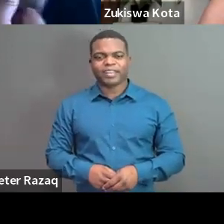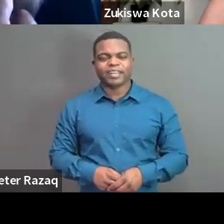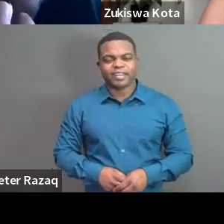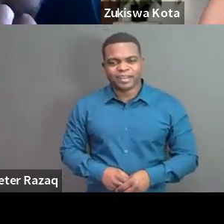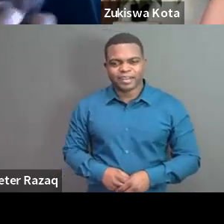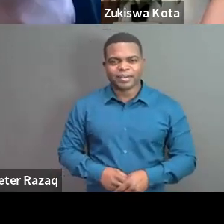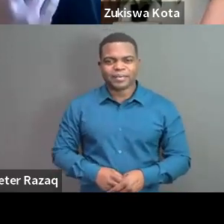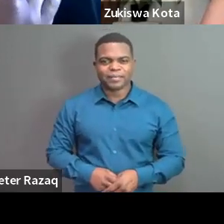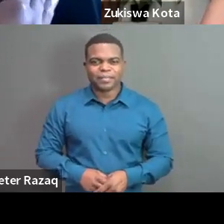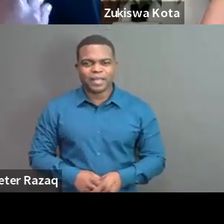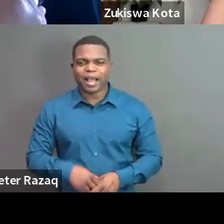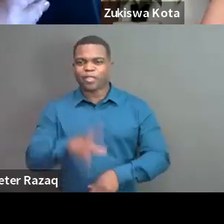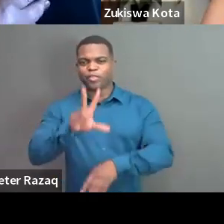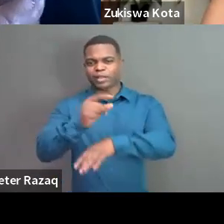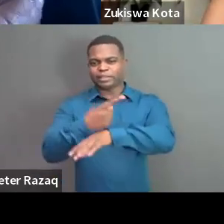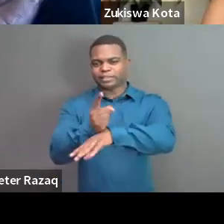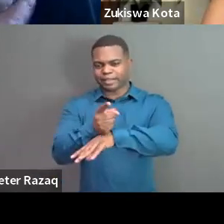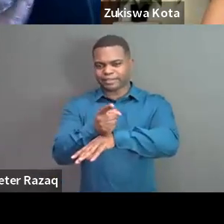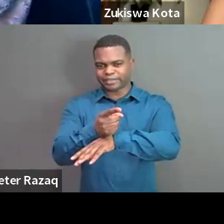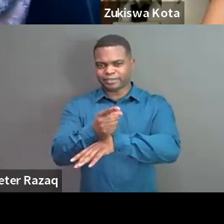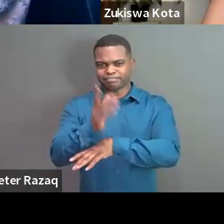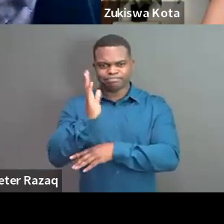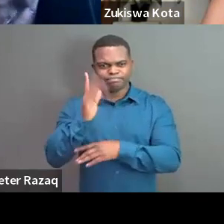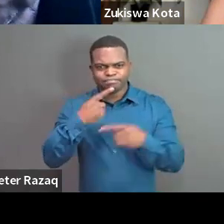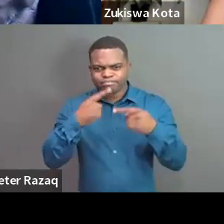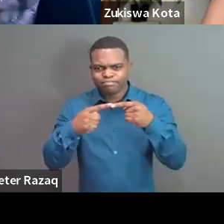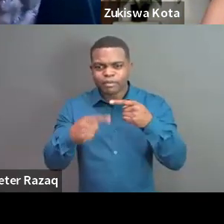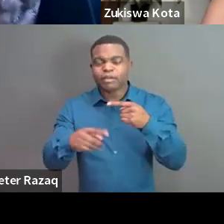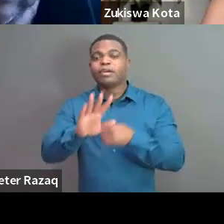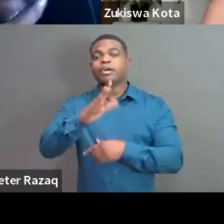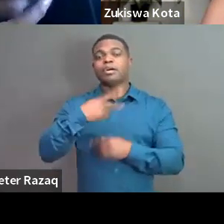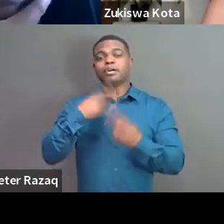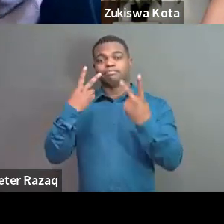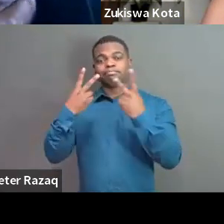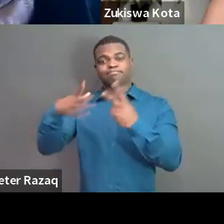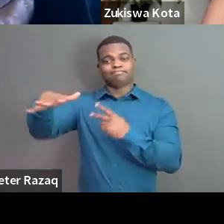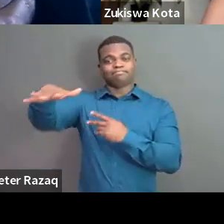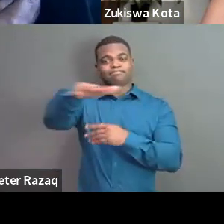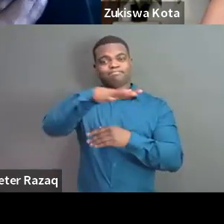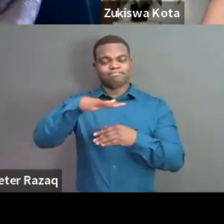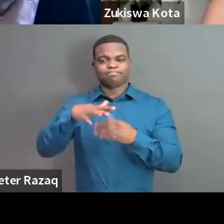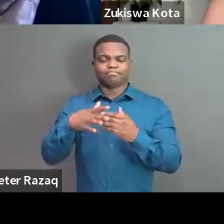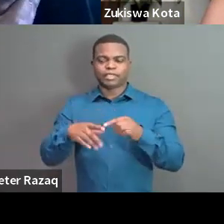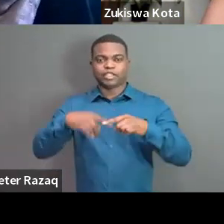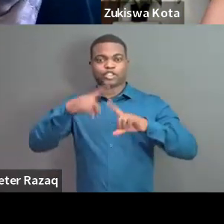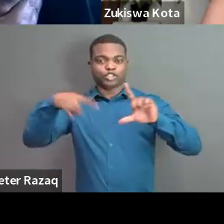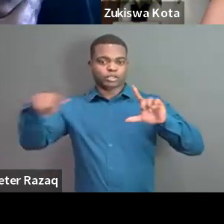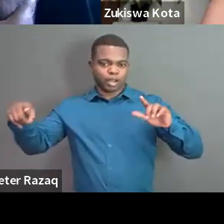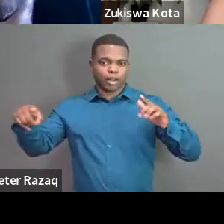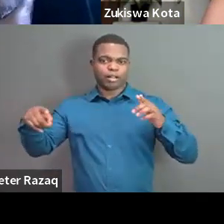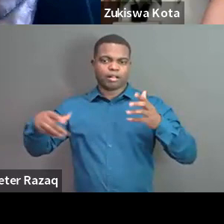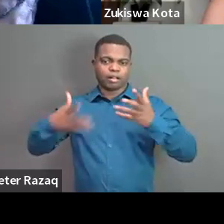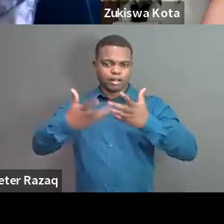of course, but I would really like to see it developed in a strategic way. So if you just not